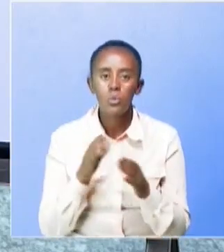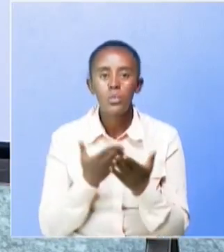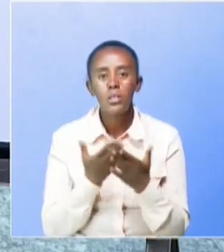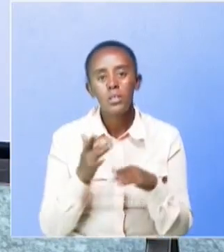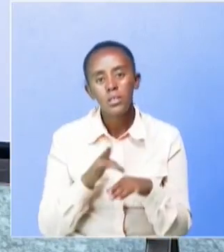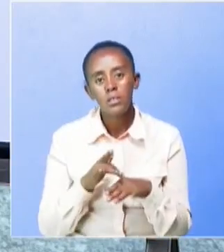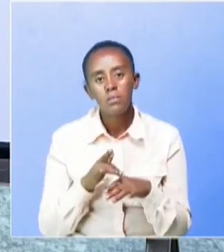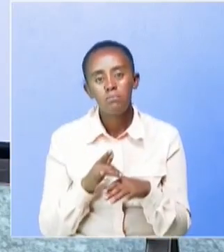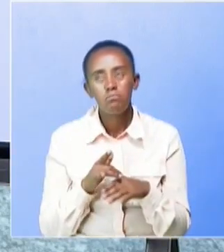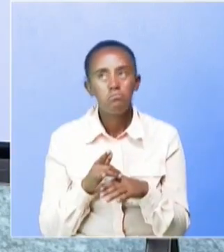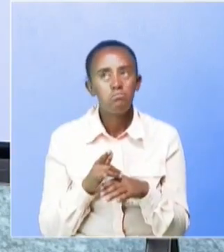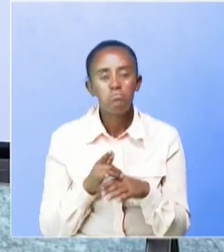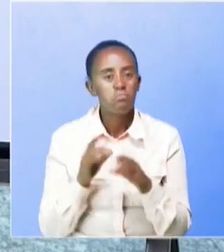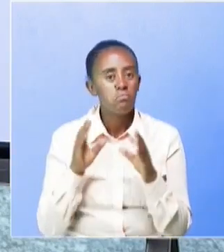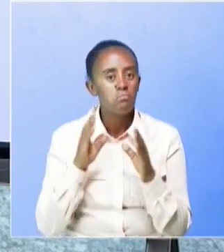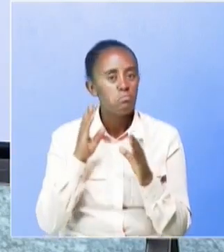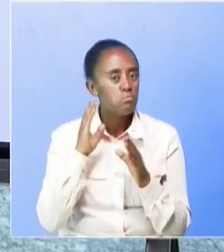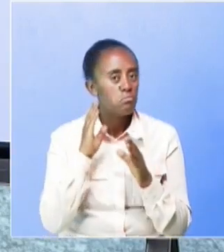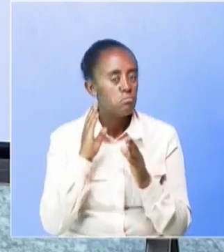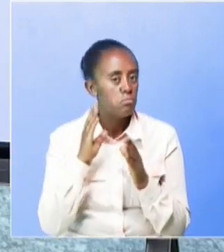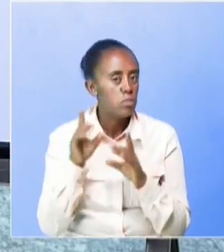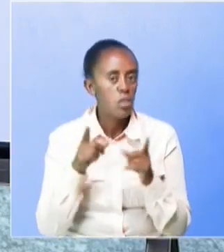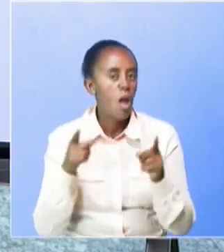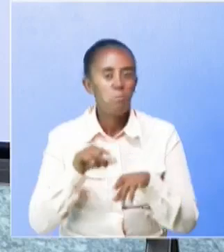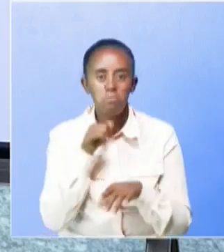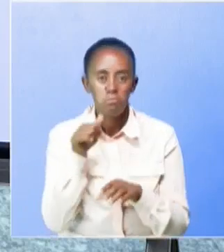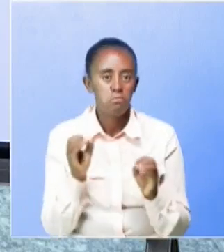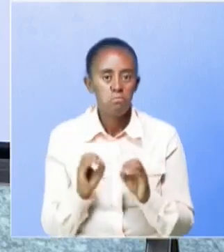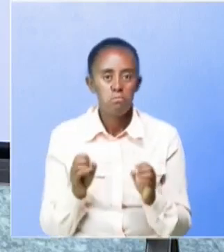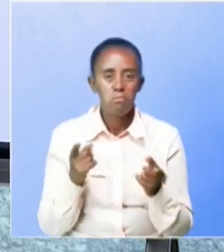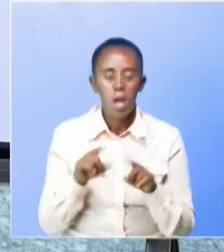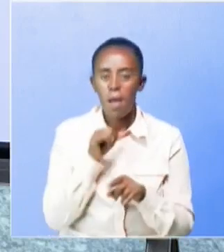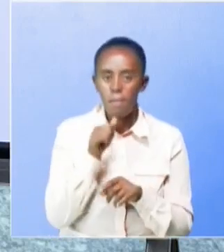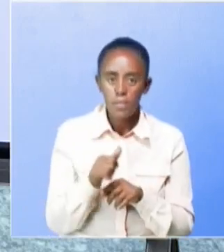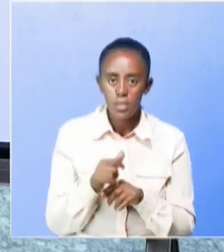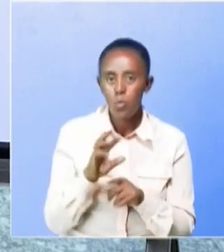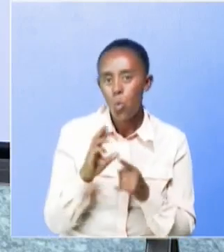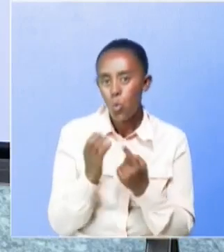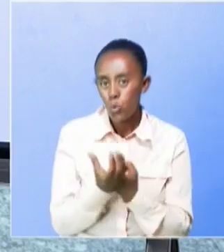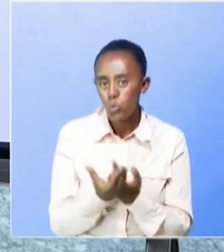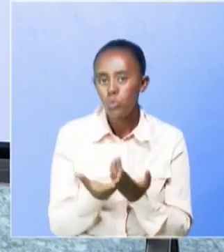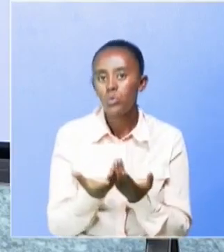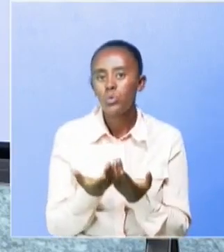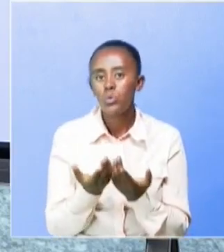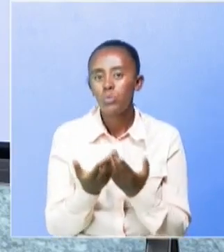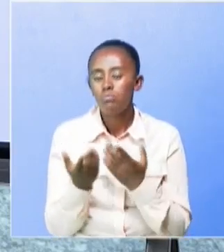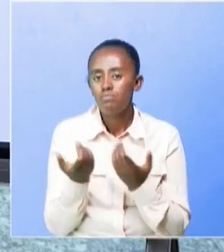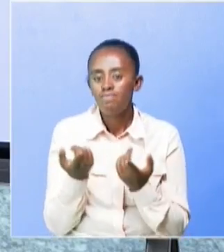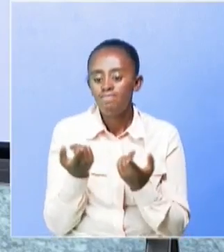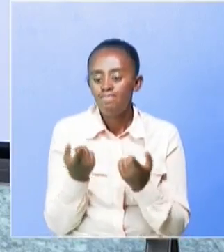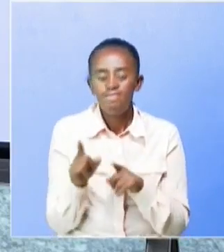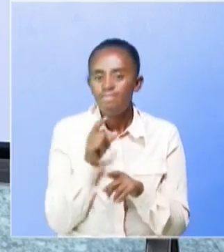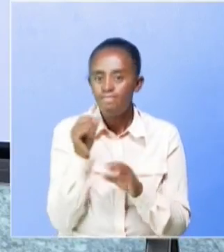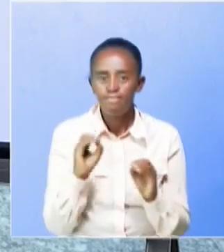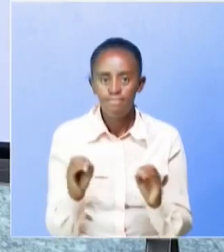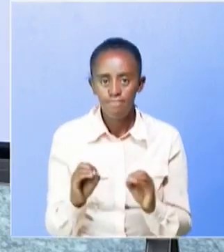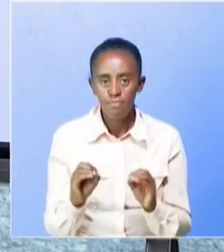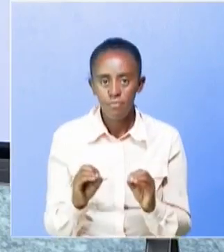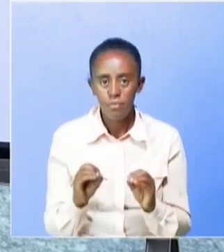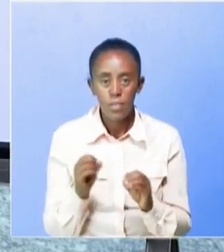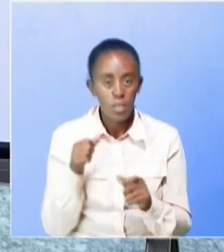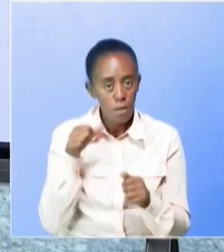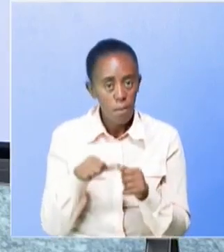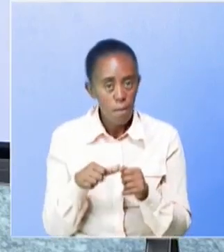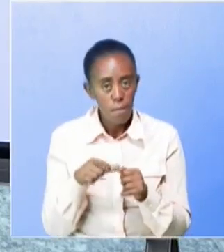that did not happen. They are talking about actions or situations that did not happen. And remember,